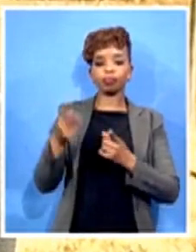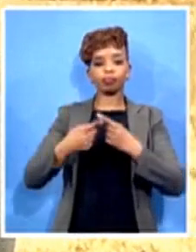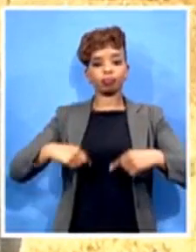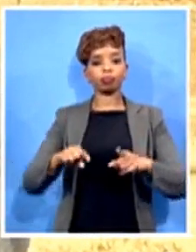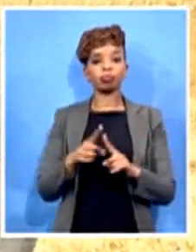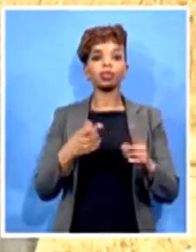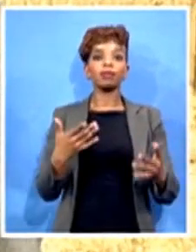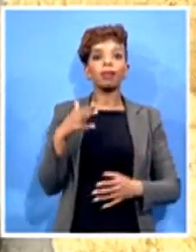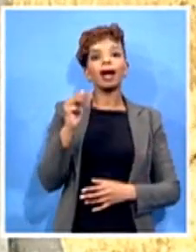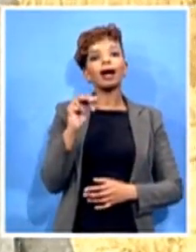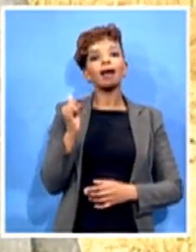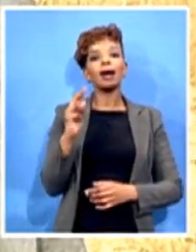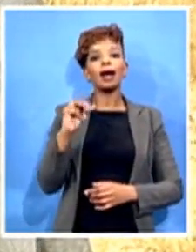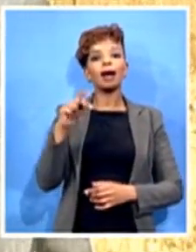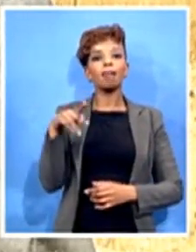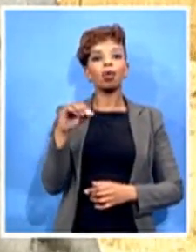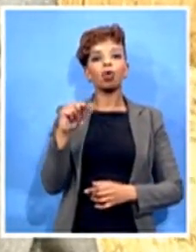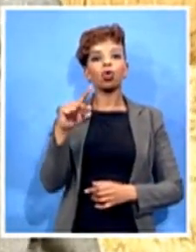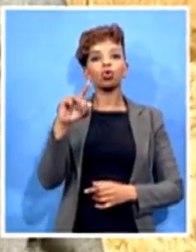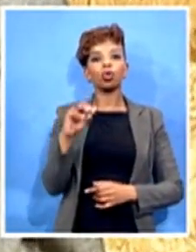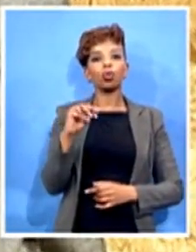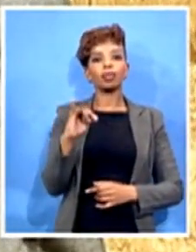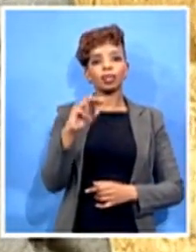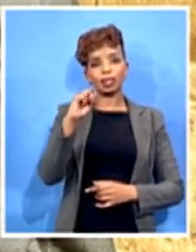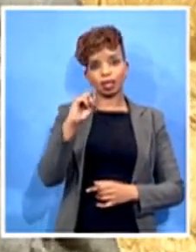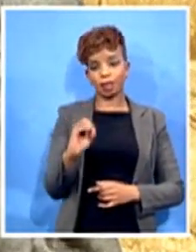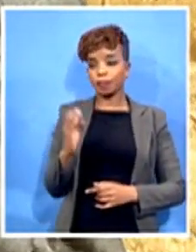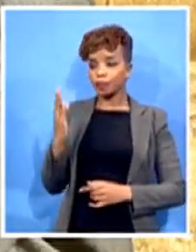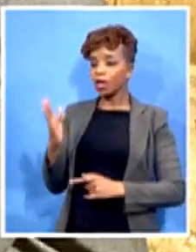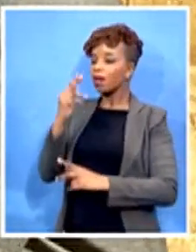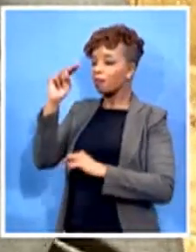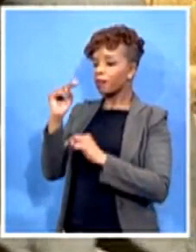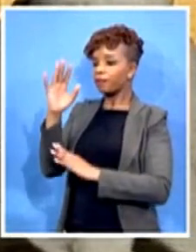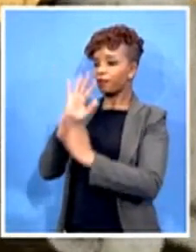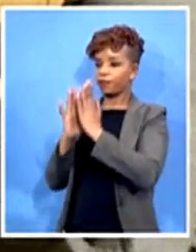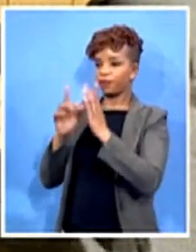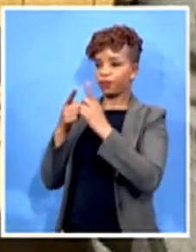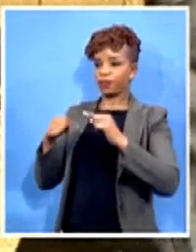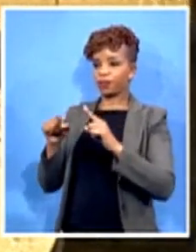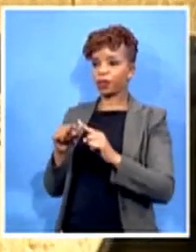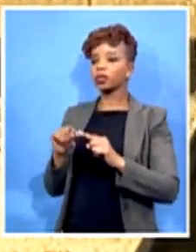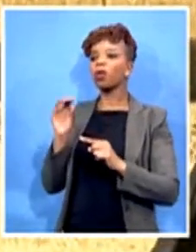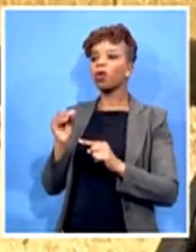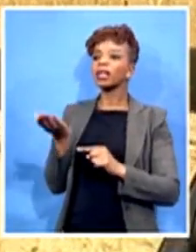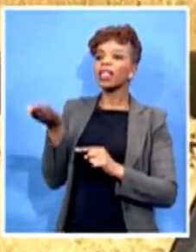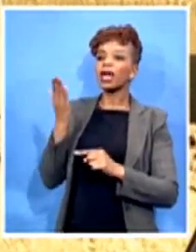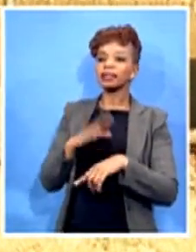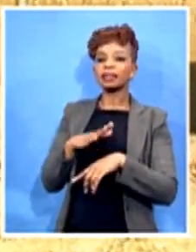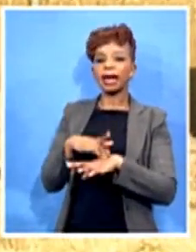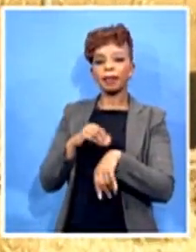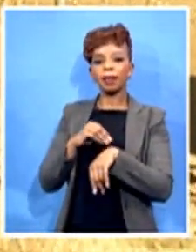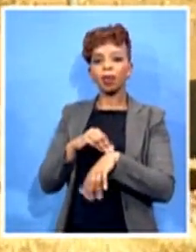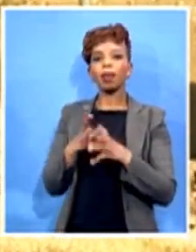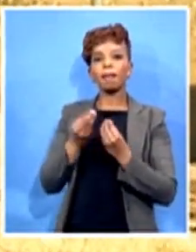a tension between Ama-Mpondomise and the Hamilton or the British government by then? Let me greet all the